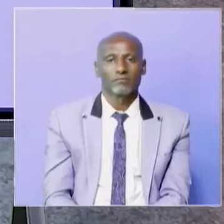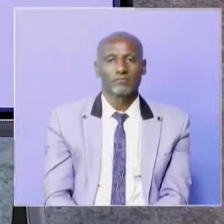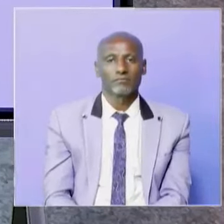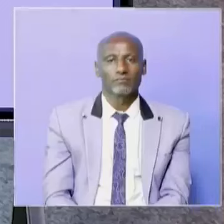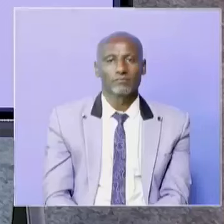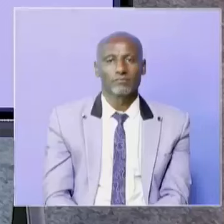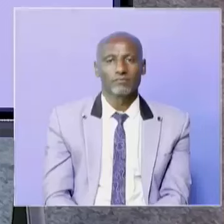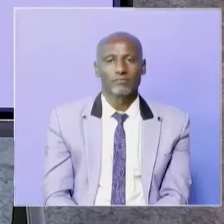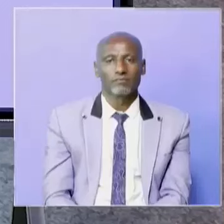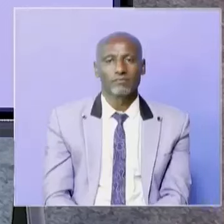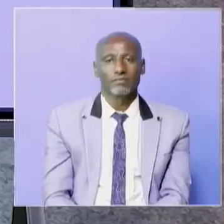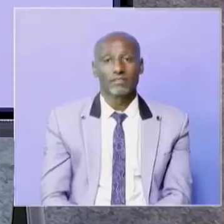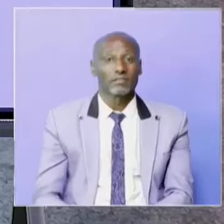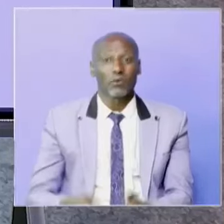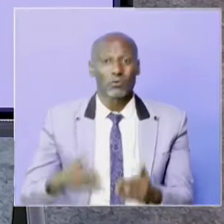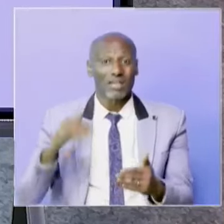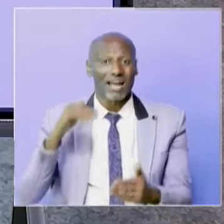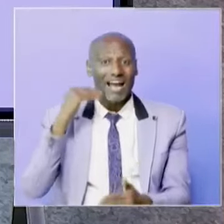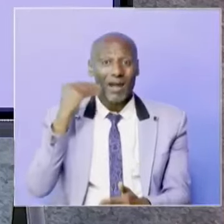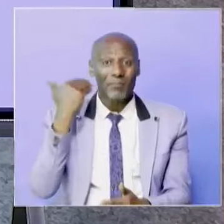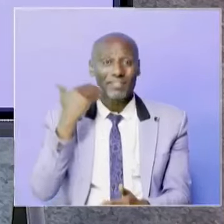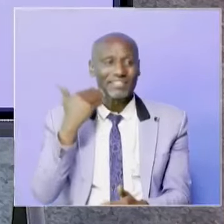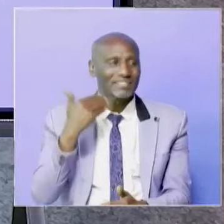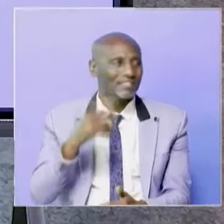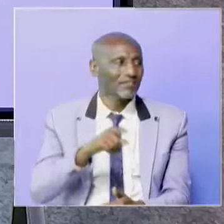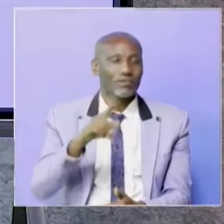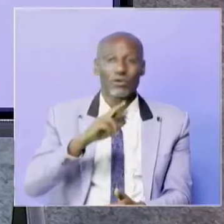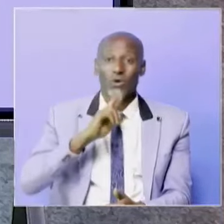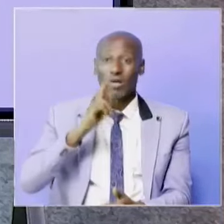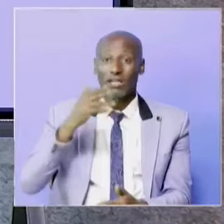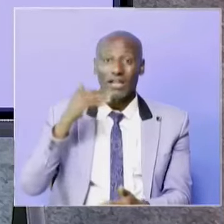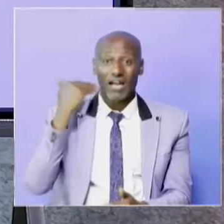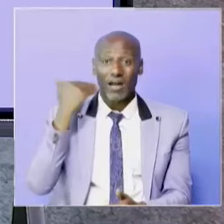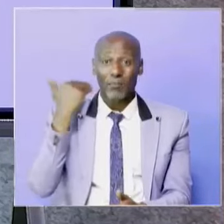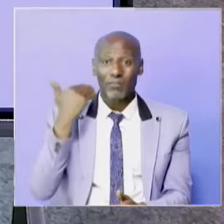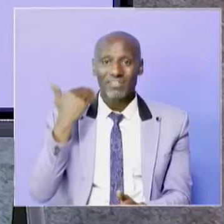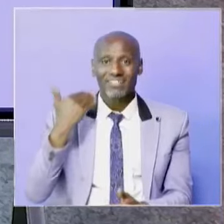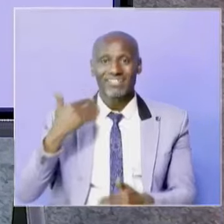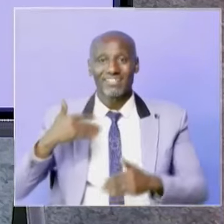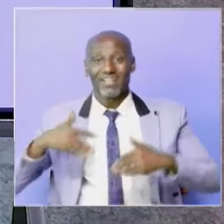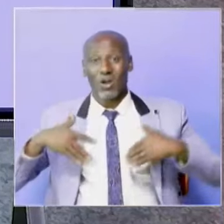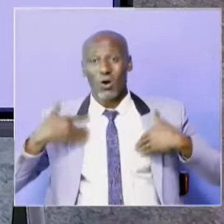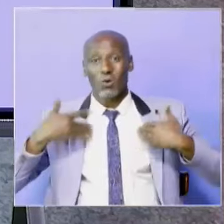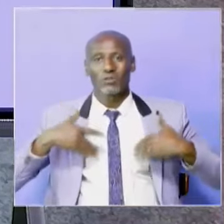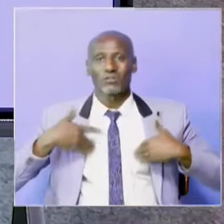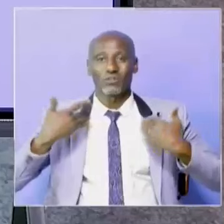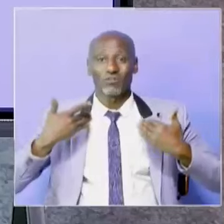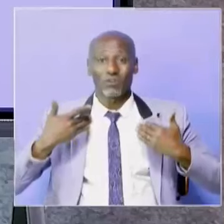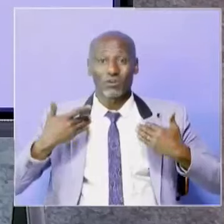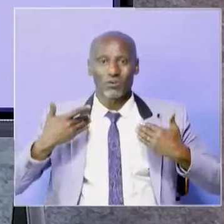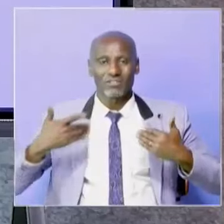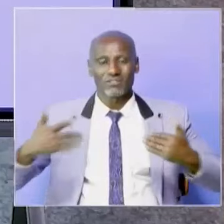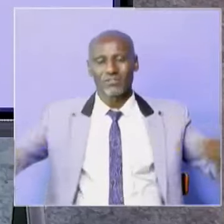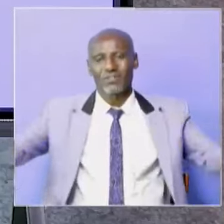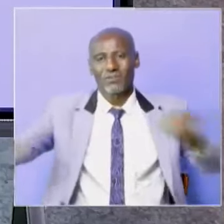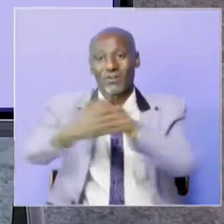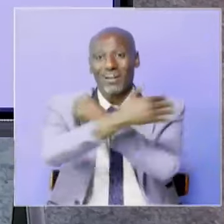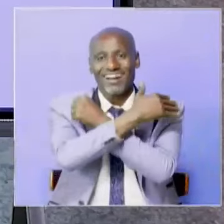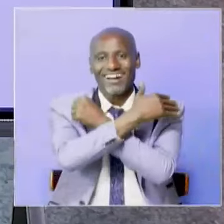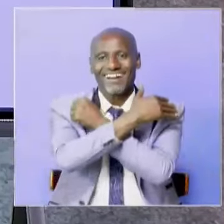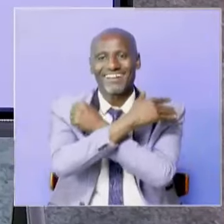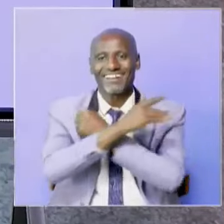joyness or maybe happiness, okay? If you're happy, if you're maybe in joyful ways, you can